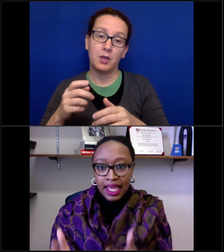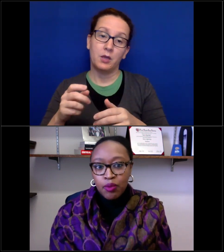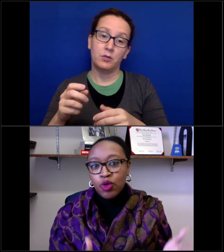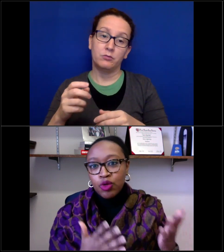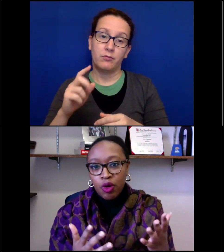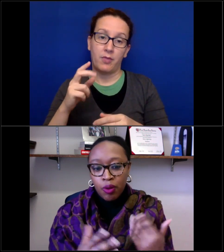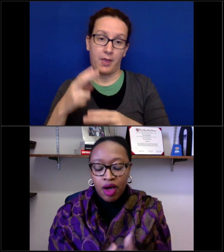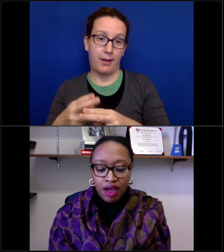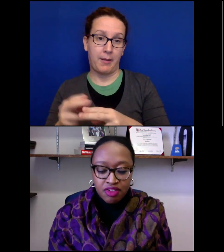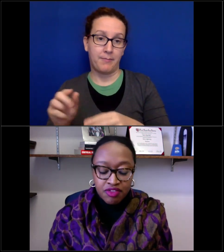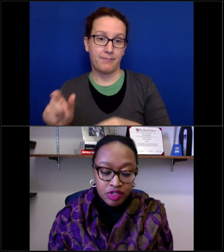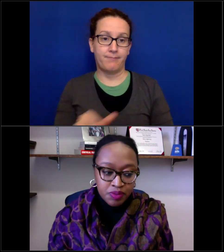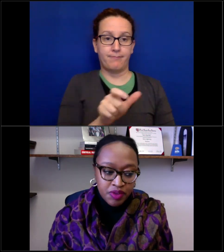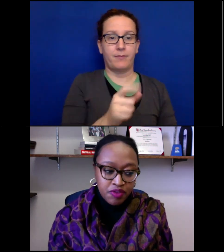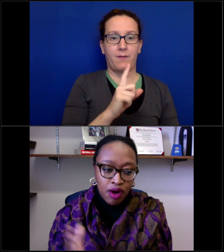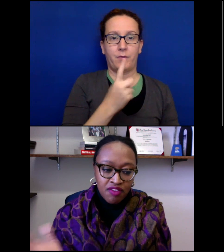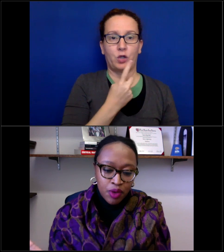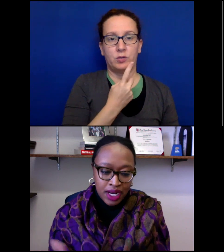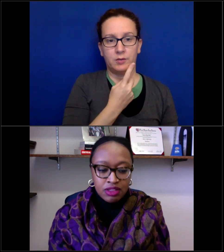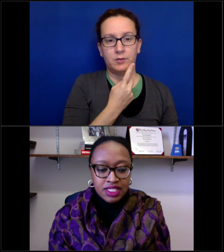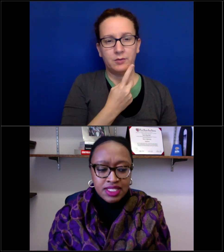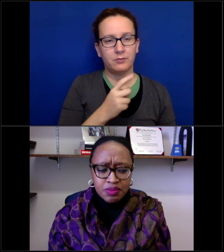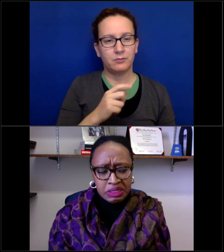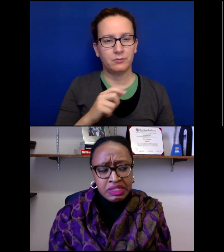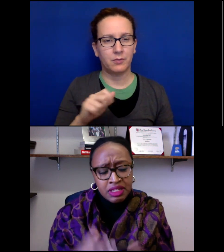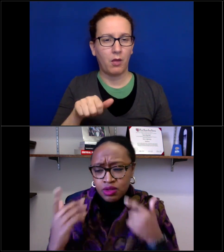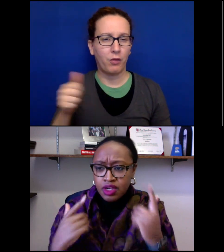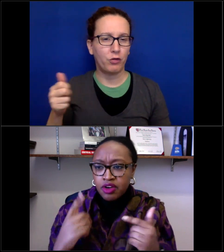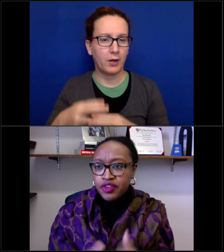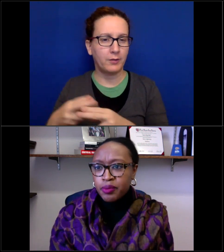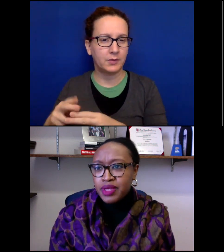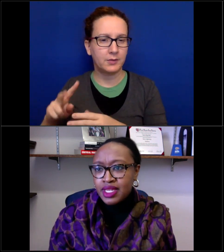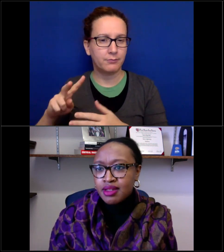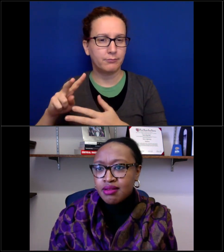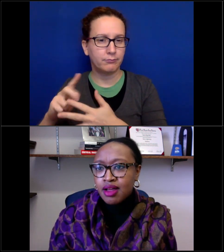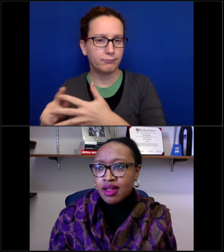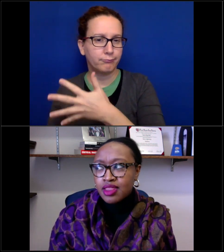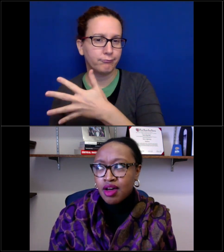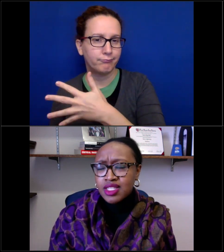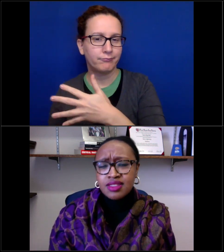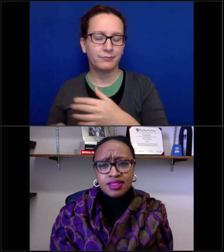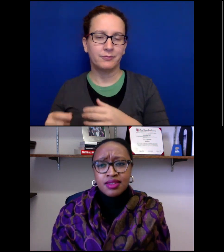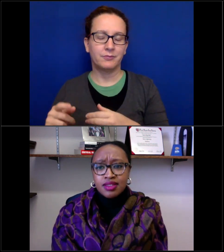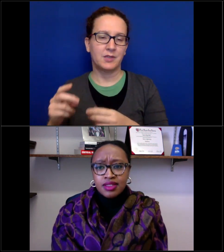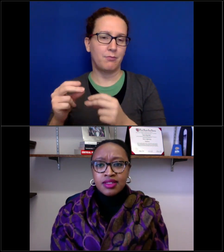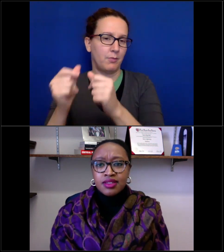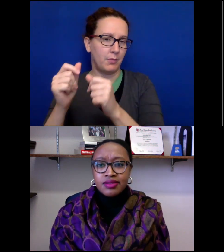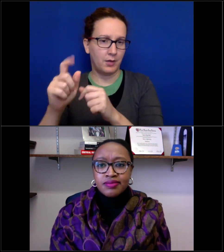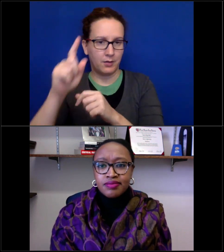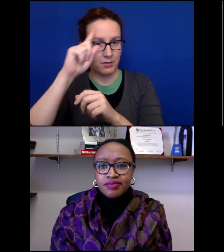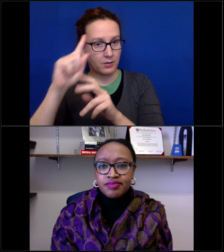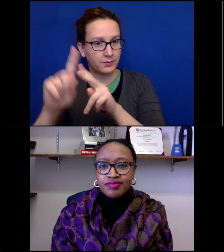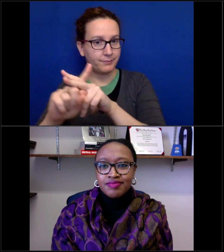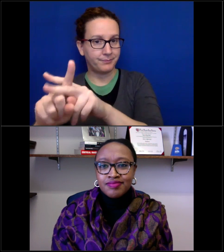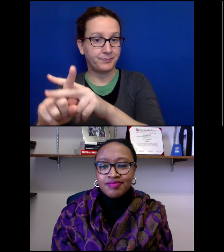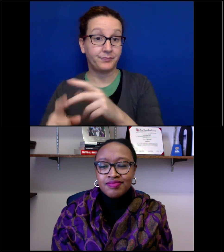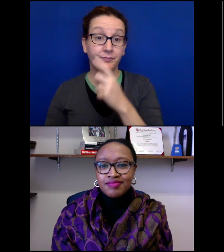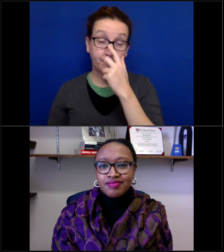person's name will go first before everyone else's. But those are a few immediate thoughts.